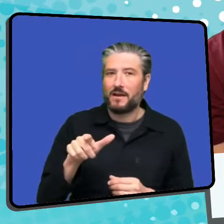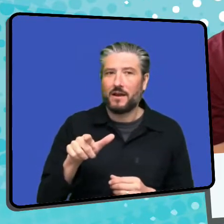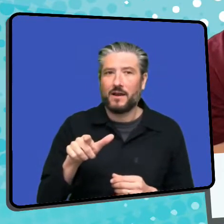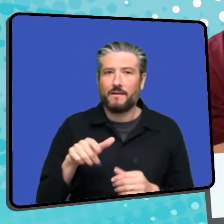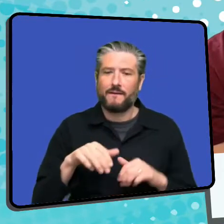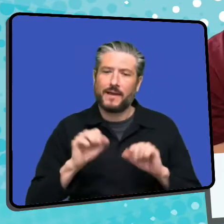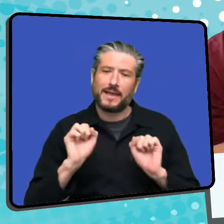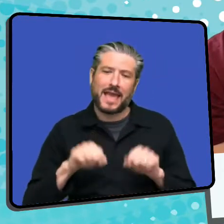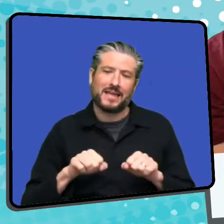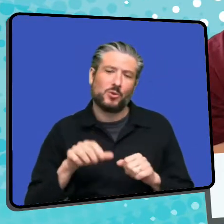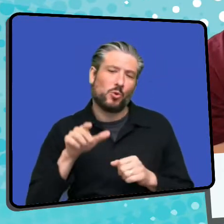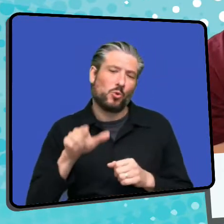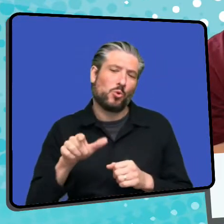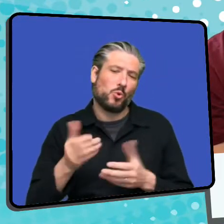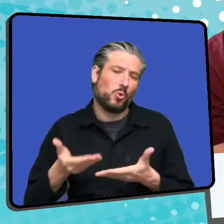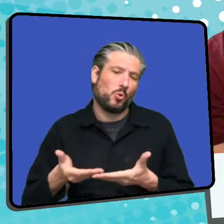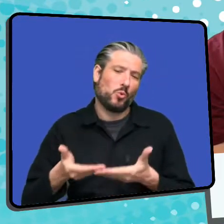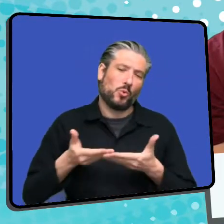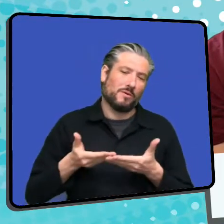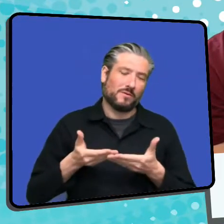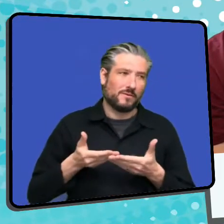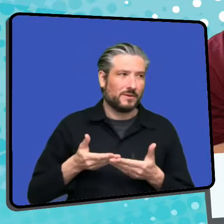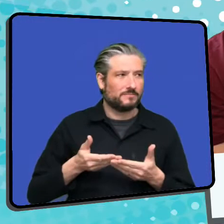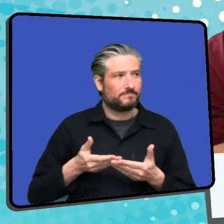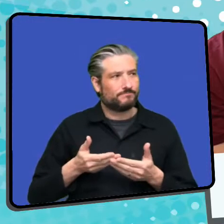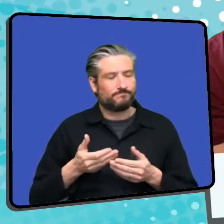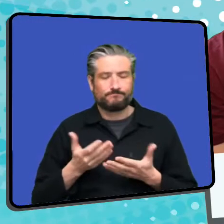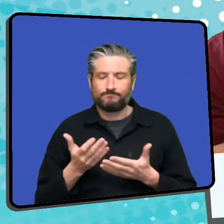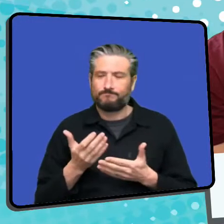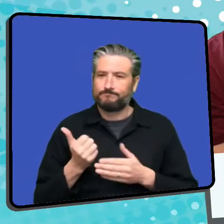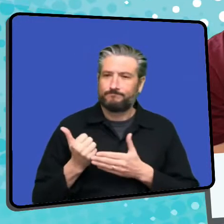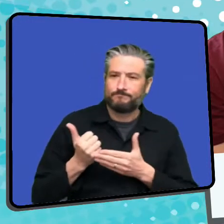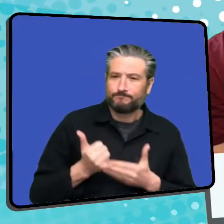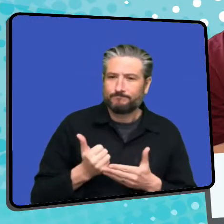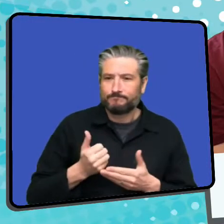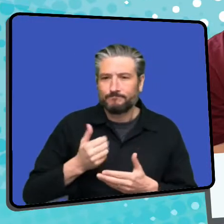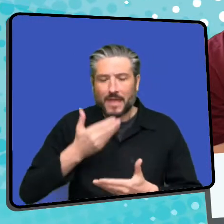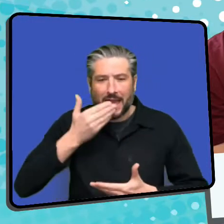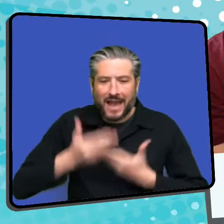good advice to someone who's getting into the AI space?